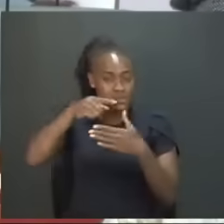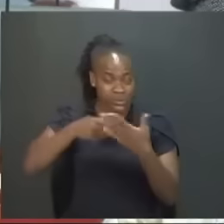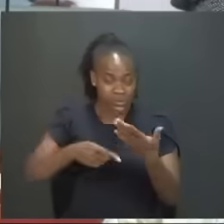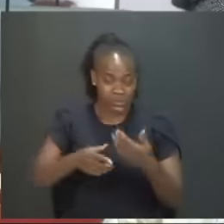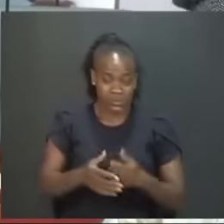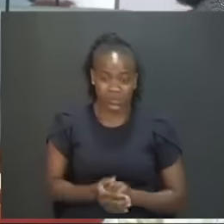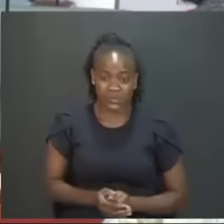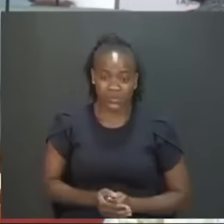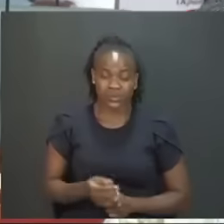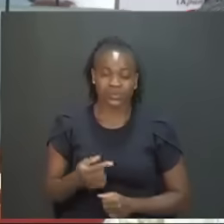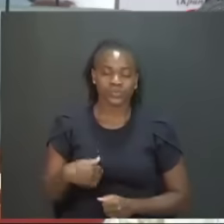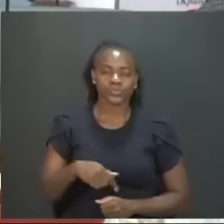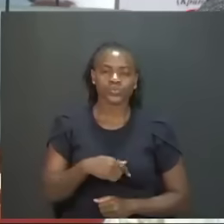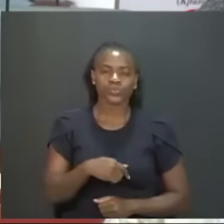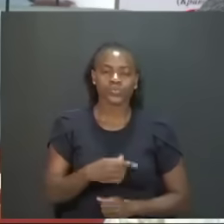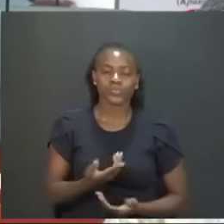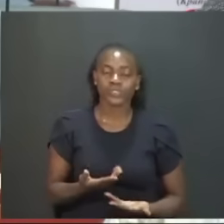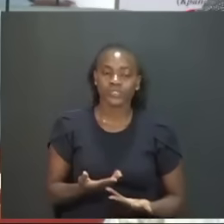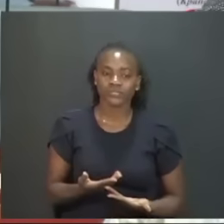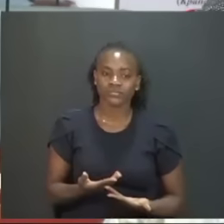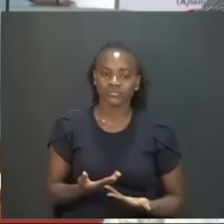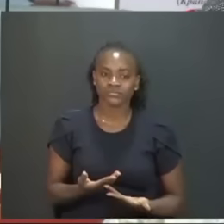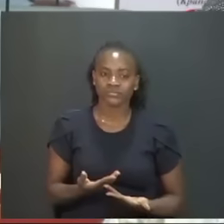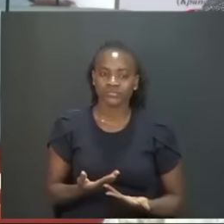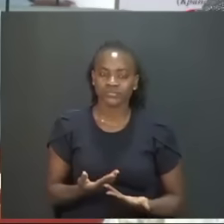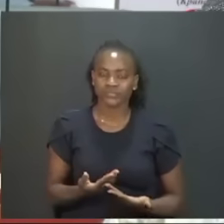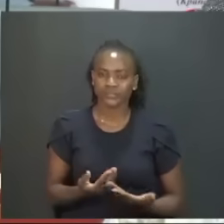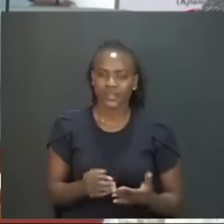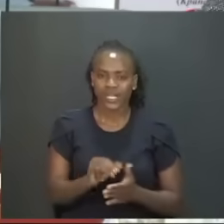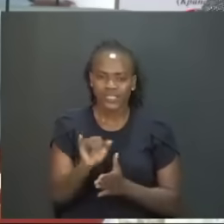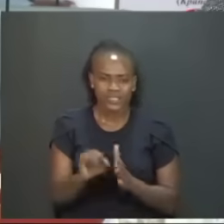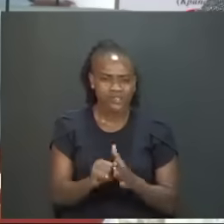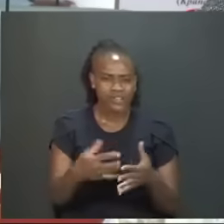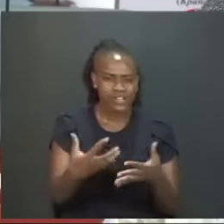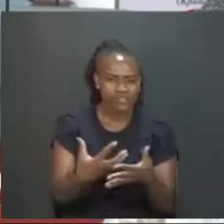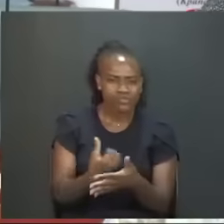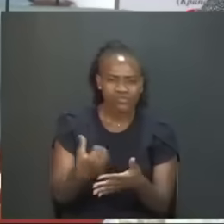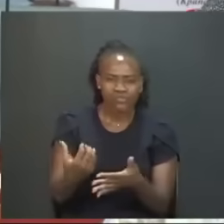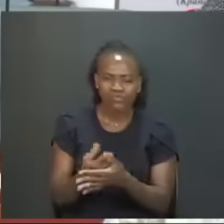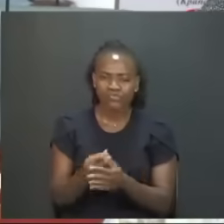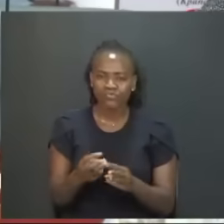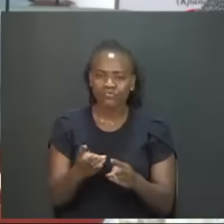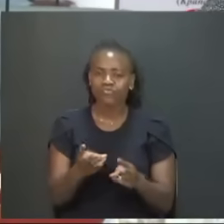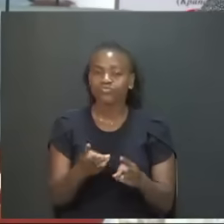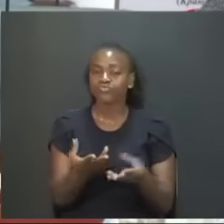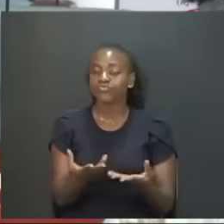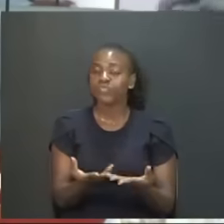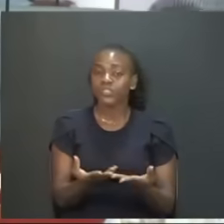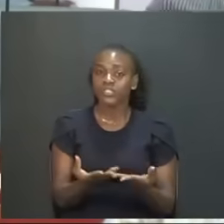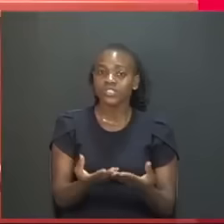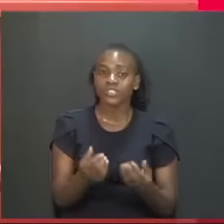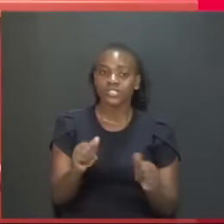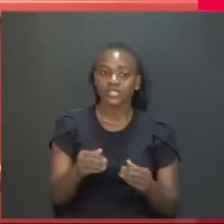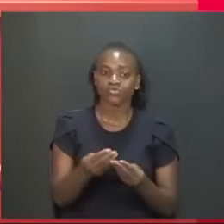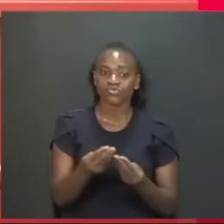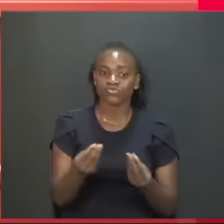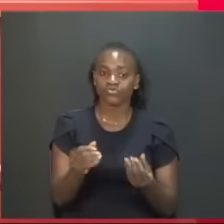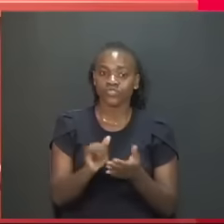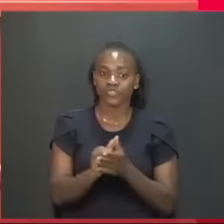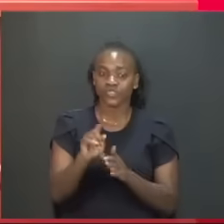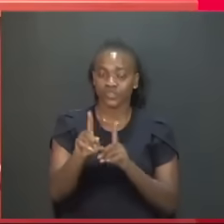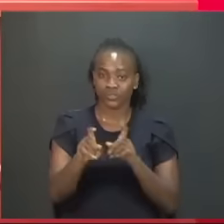we must get innovative to get these questions dispensed of. Yes, but honourable member, in all fairness,